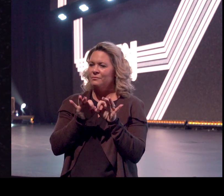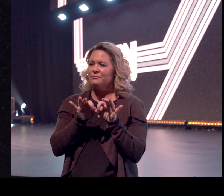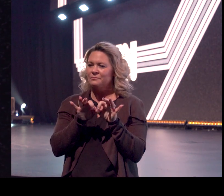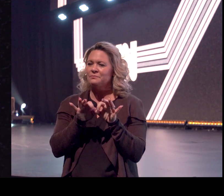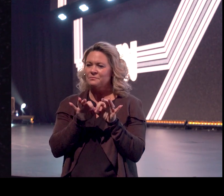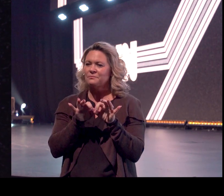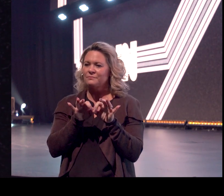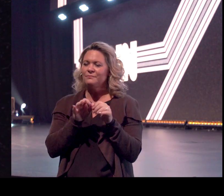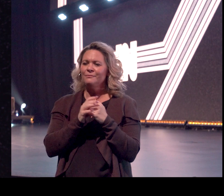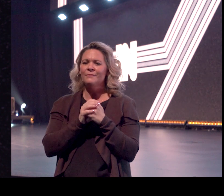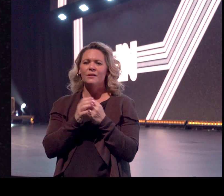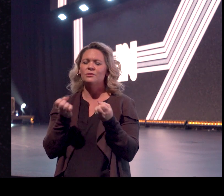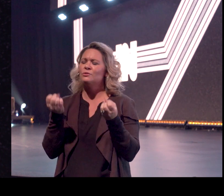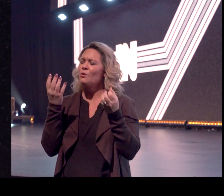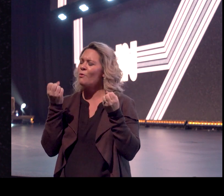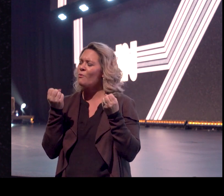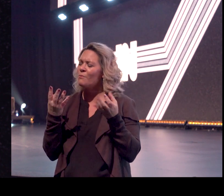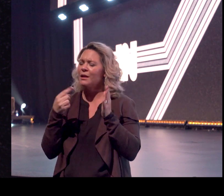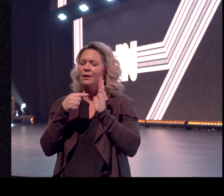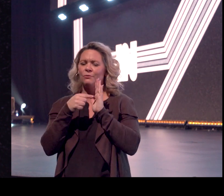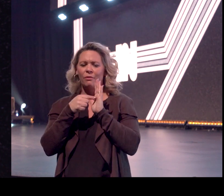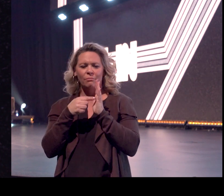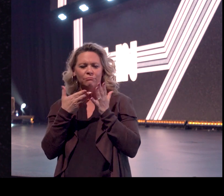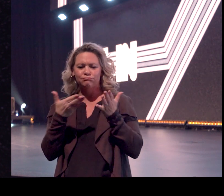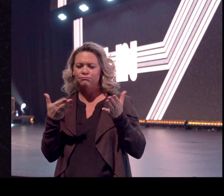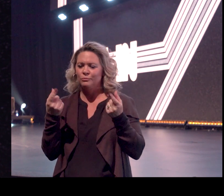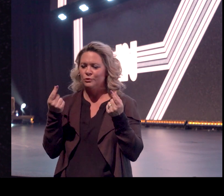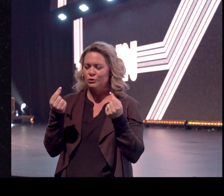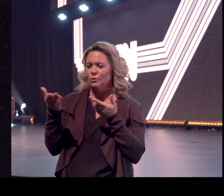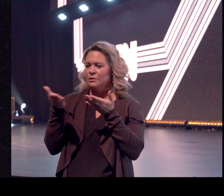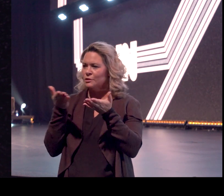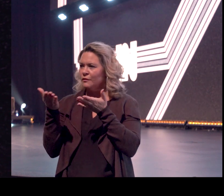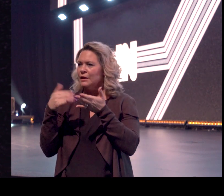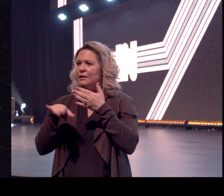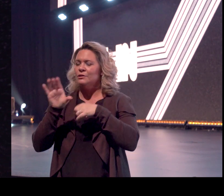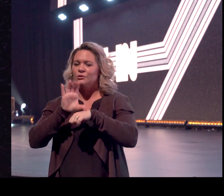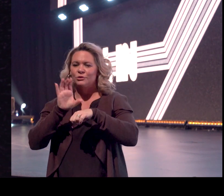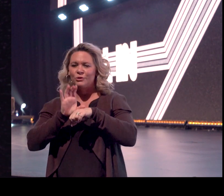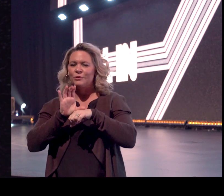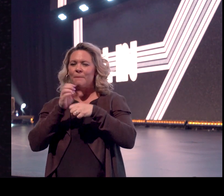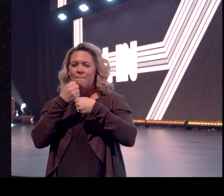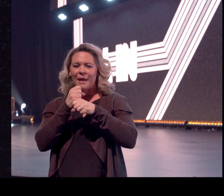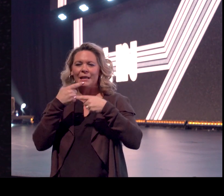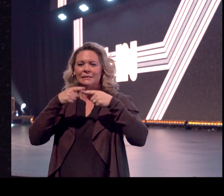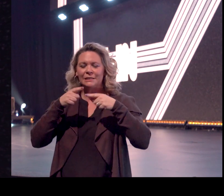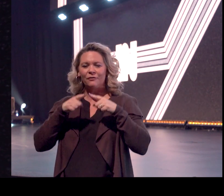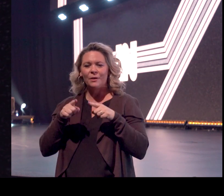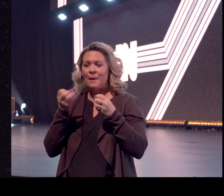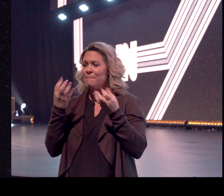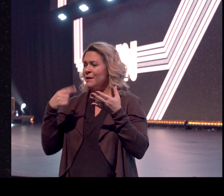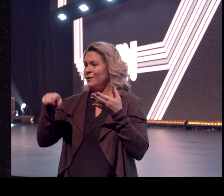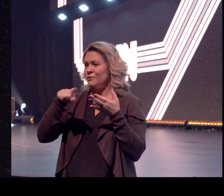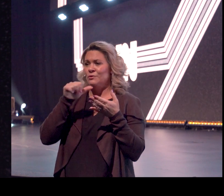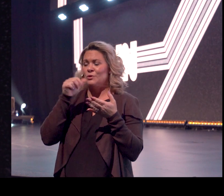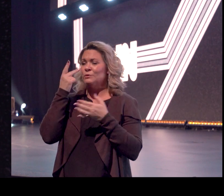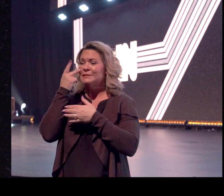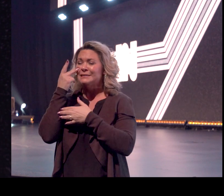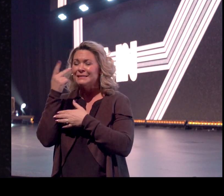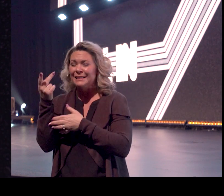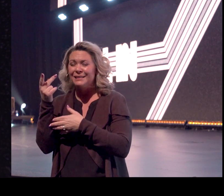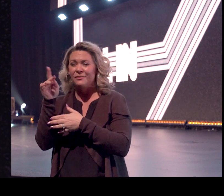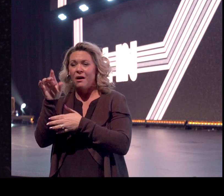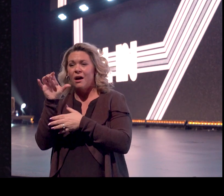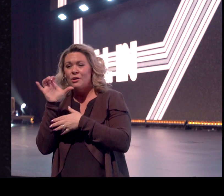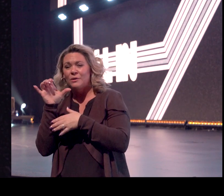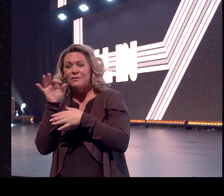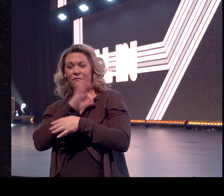insignificant. In fact, there's so many roles that you would never see serving at CCV making a difference. Many of you don't